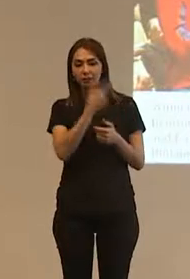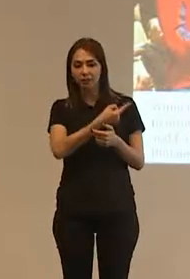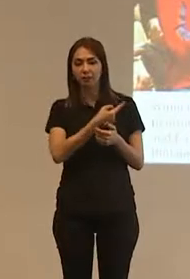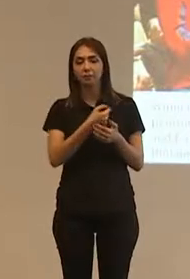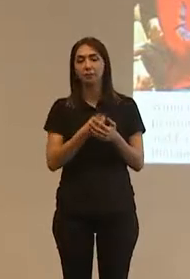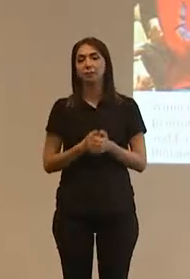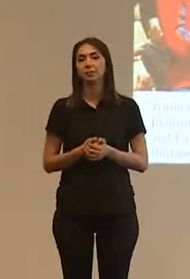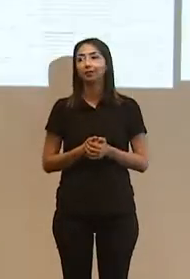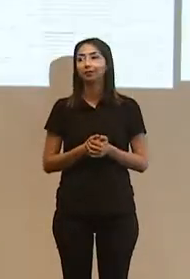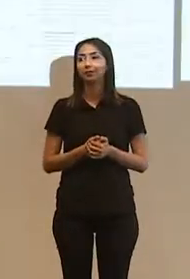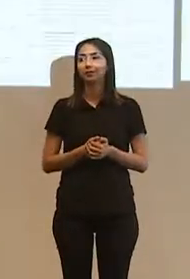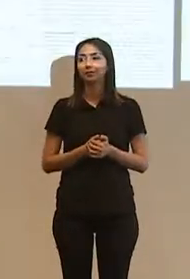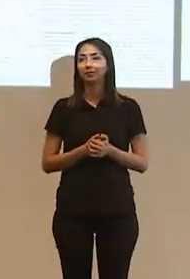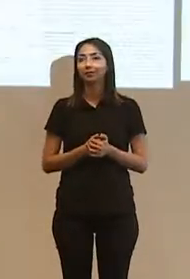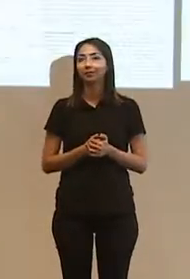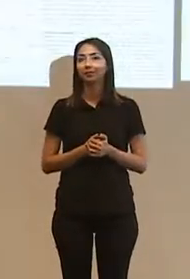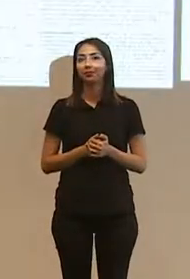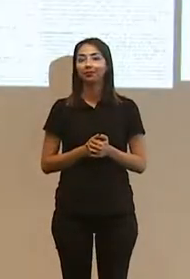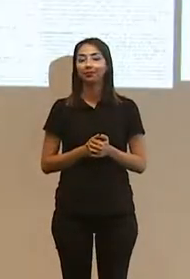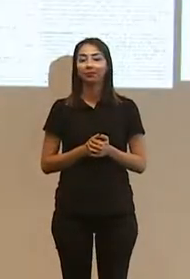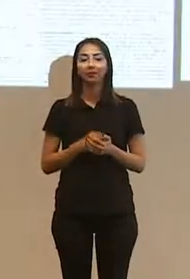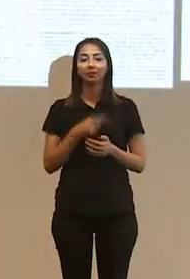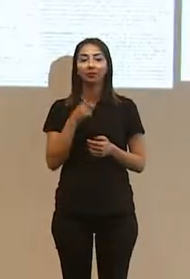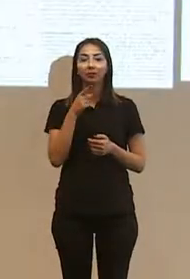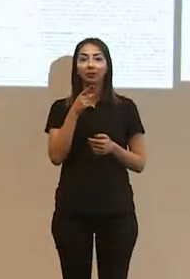here i would like to